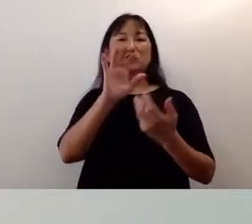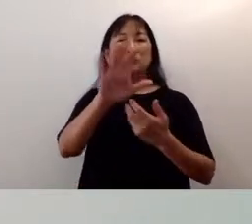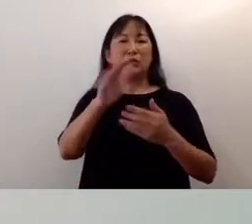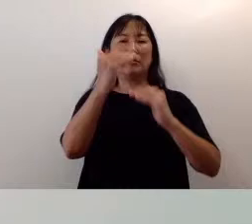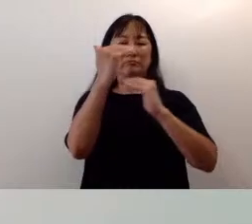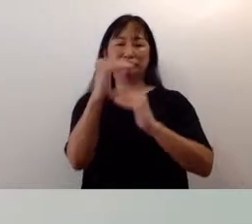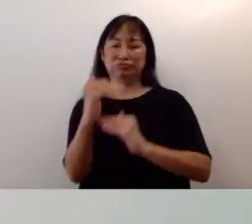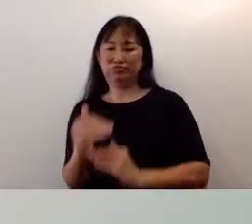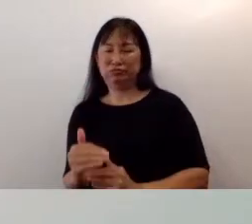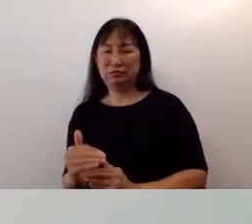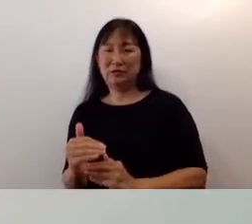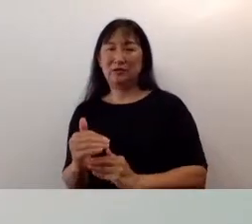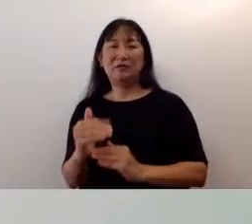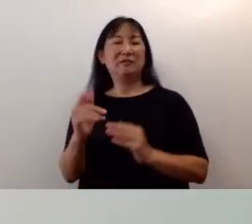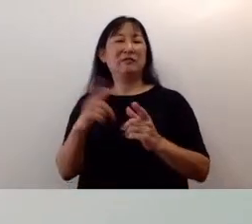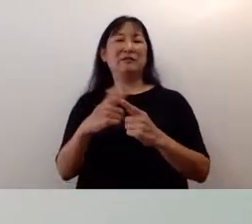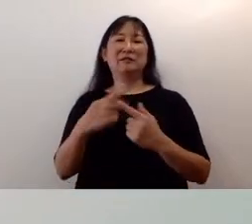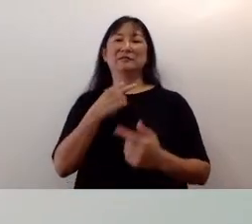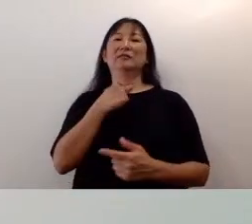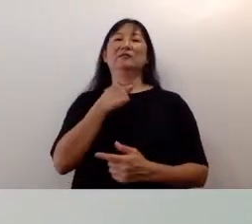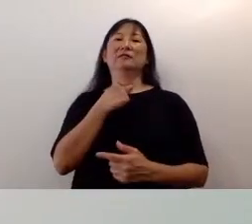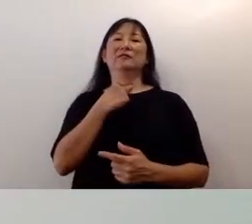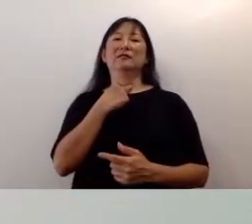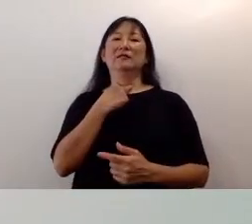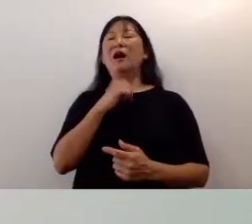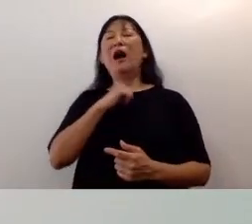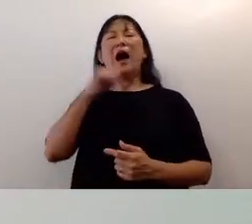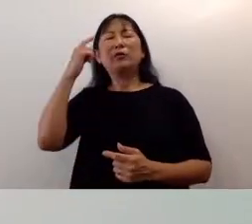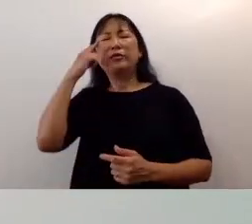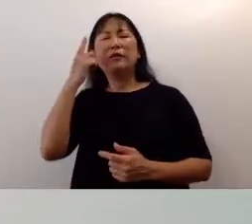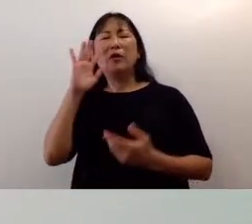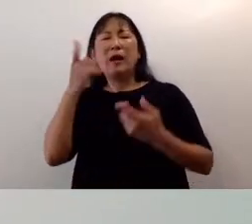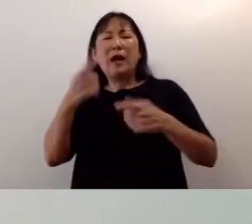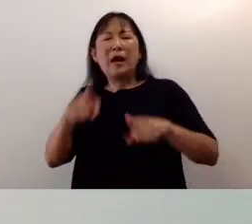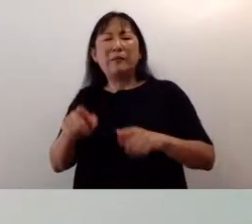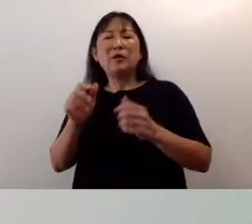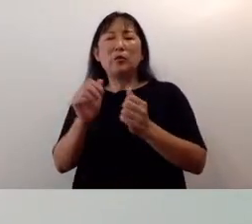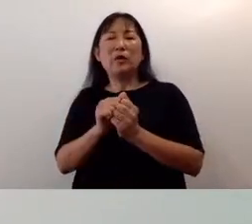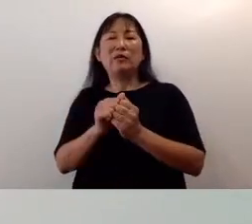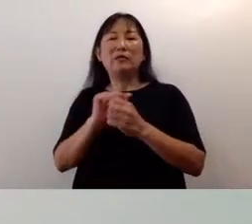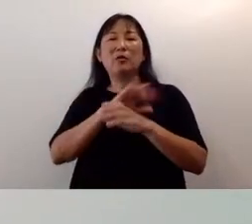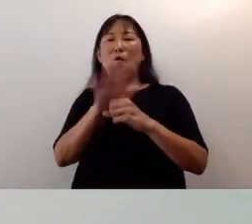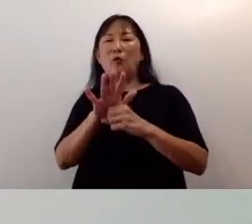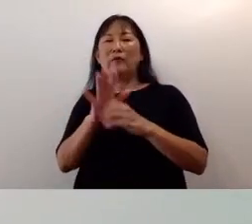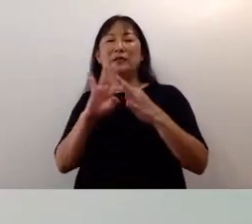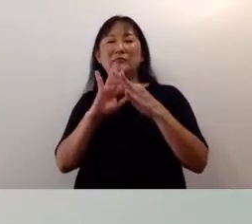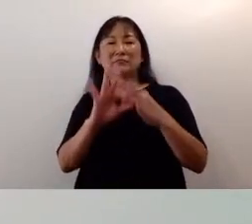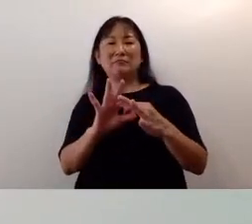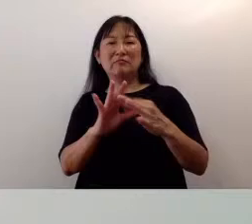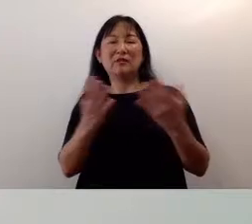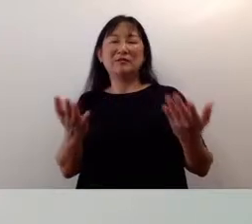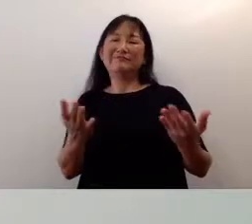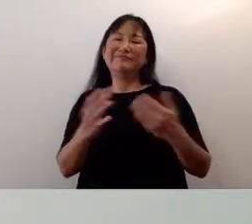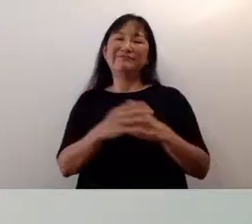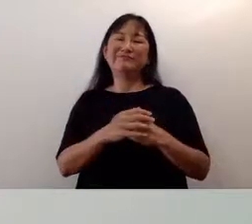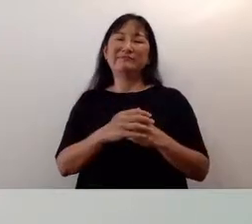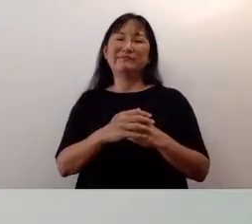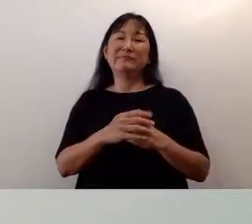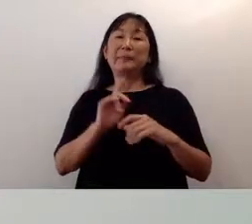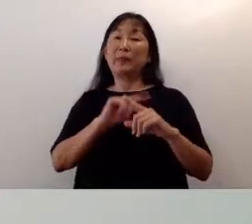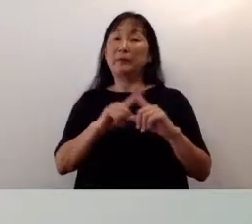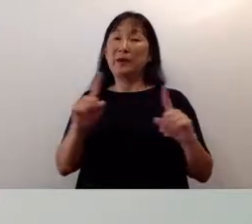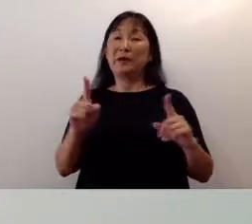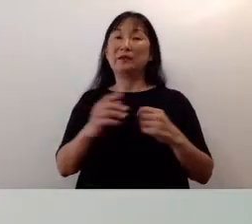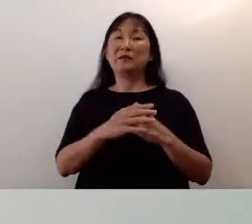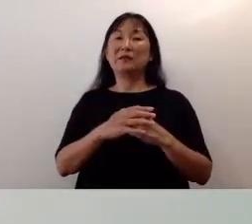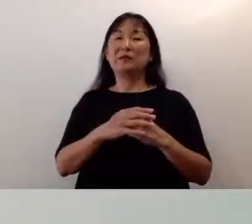restrictions. I don't necessarily think that that's going to happen with folks related requesting accommodations for COVID, but